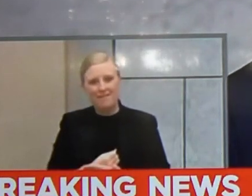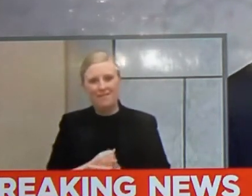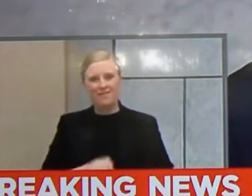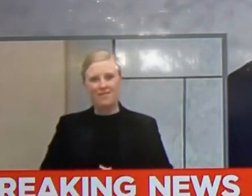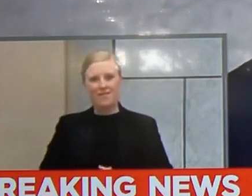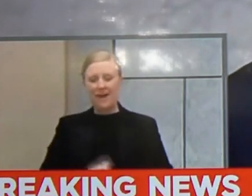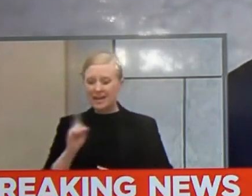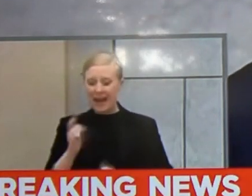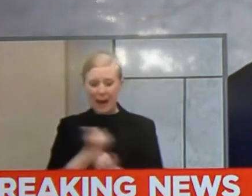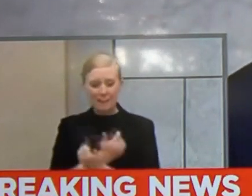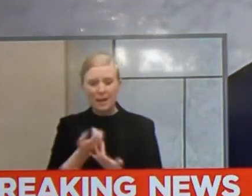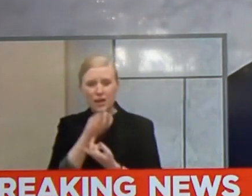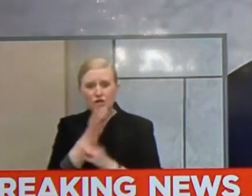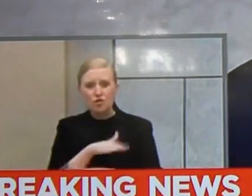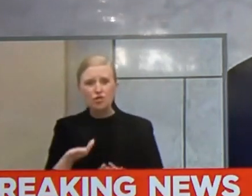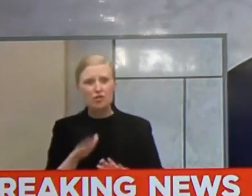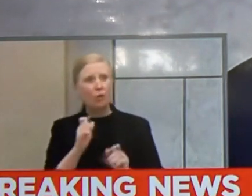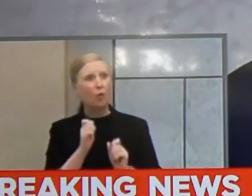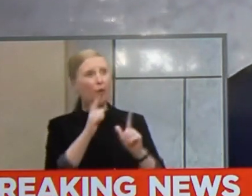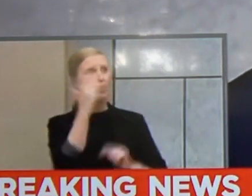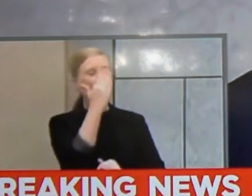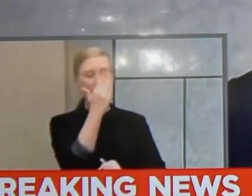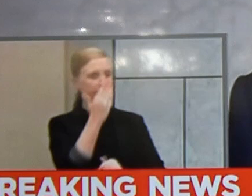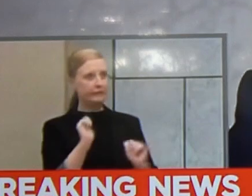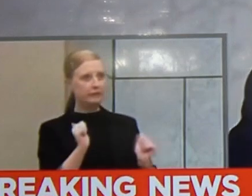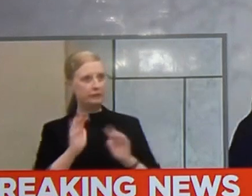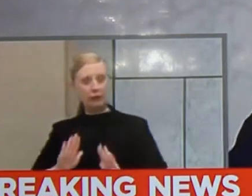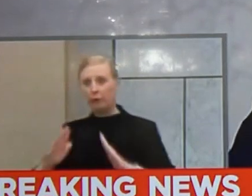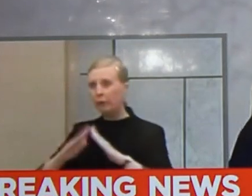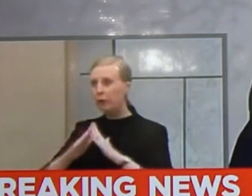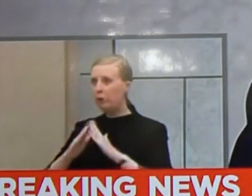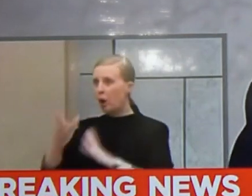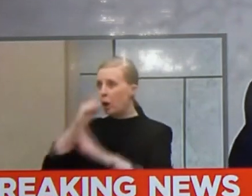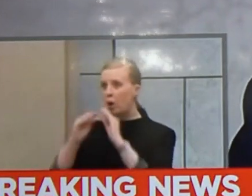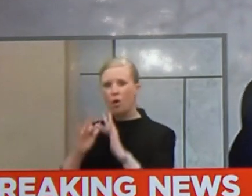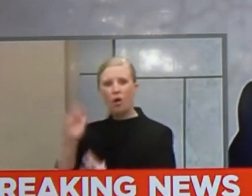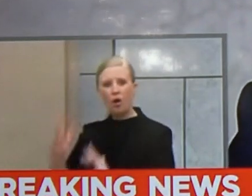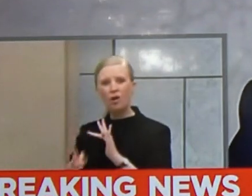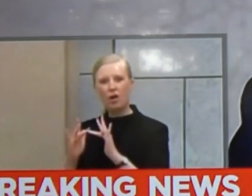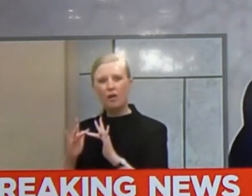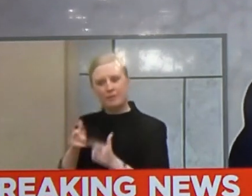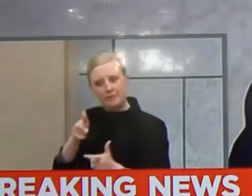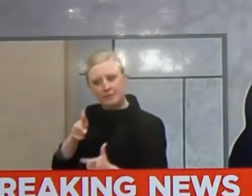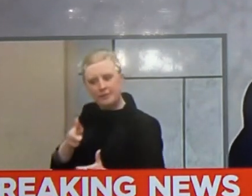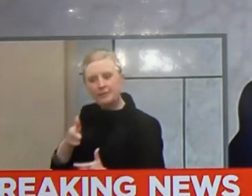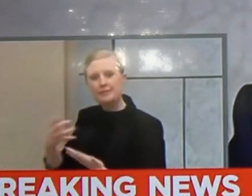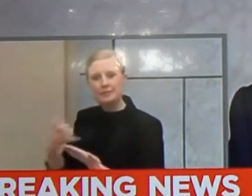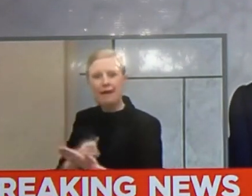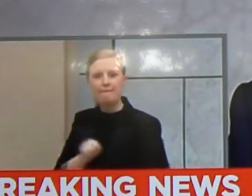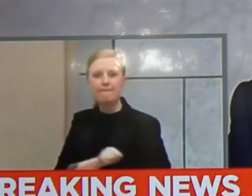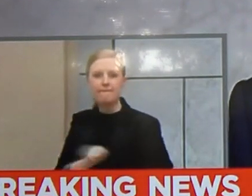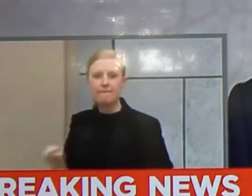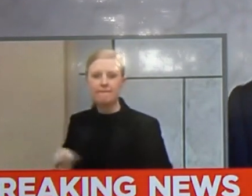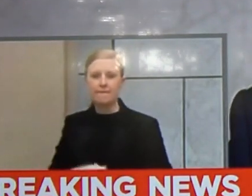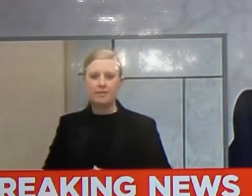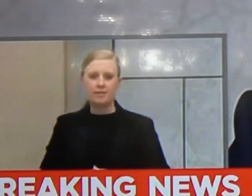learning. So that, I think, is a pretty good summary of where we're at, Mal. We will be looking very carefully at the data and ensuring we're being driven